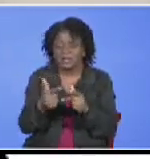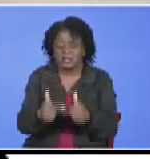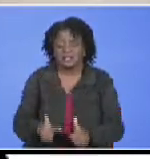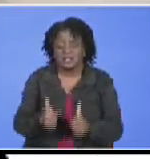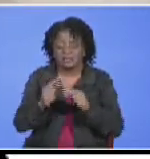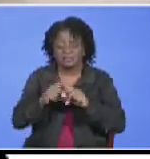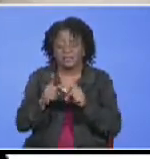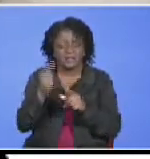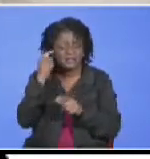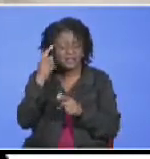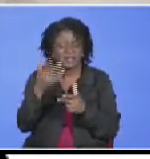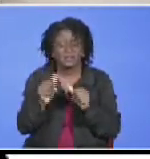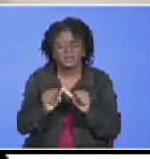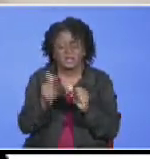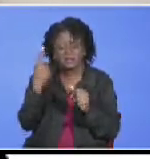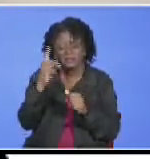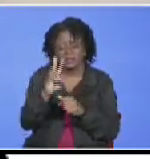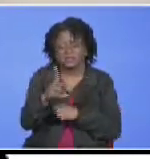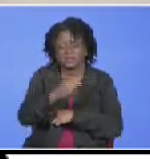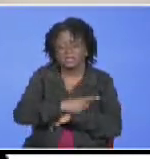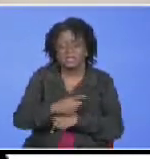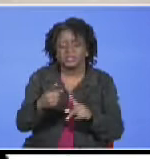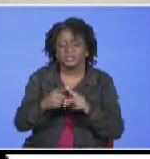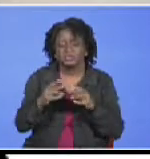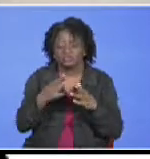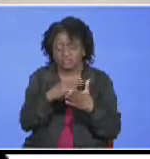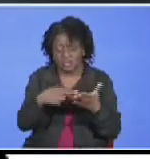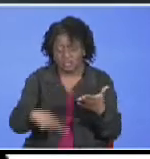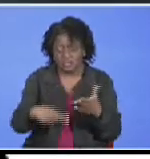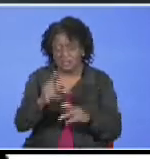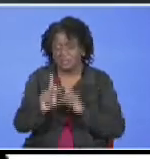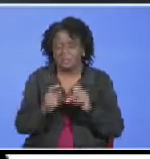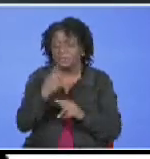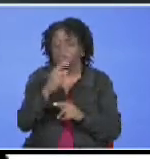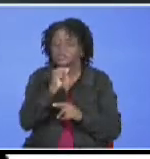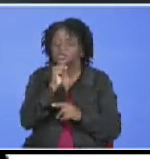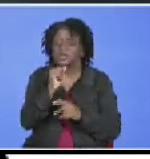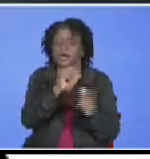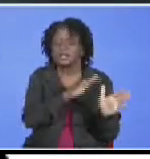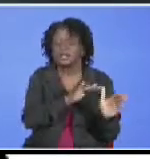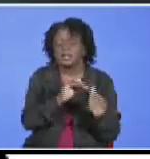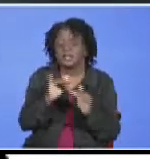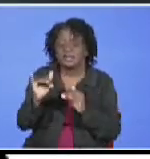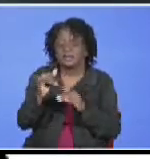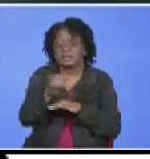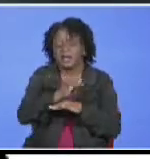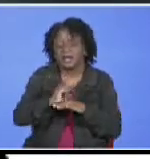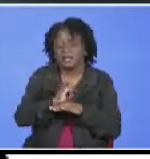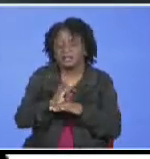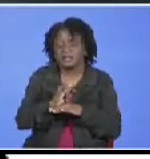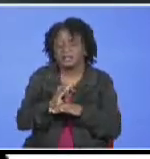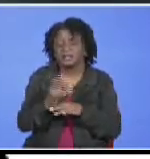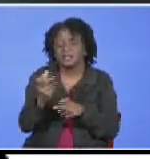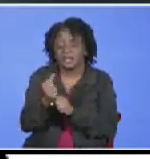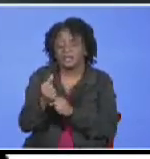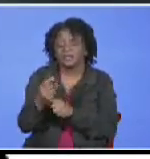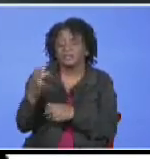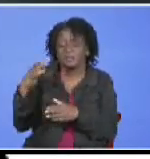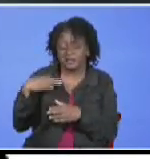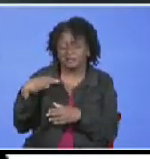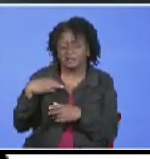2 days to register some persons who did not leave the island but needs the unemployment benefit from NIB. Okay.